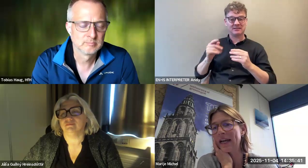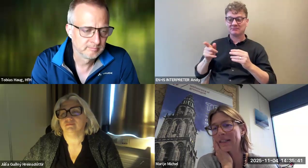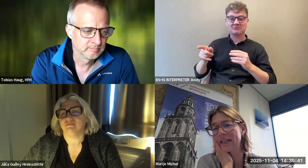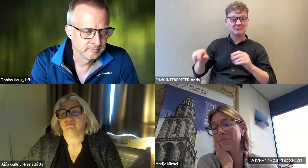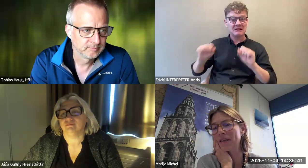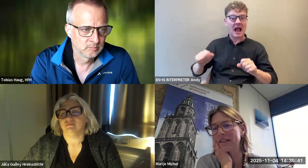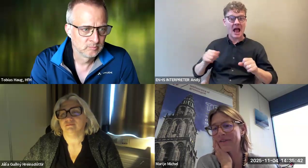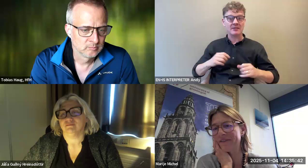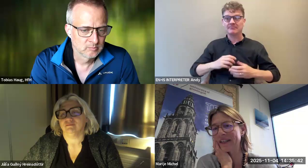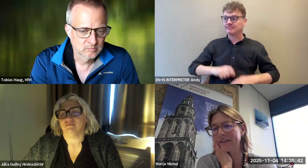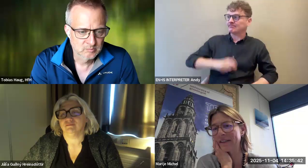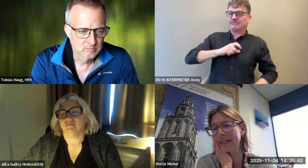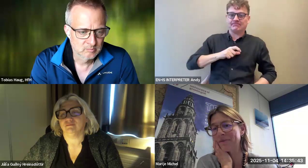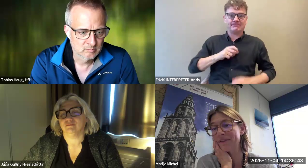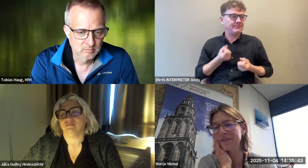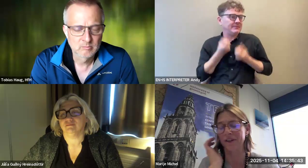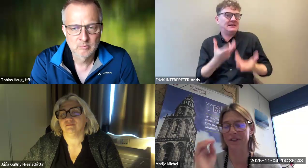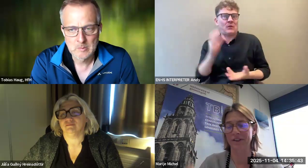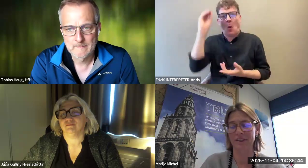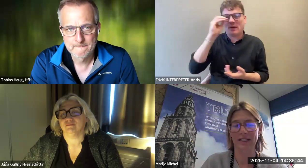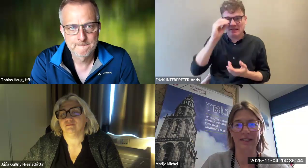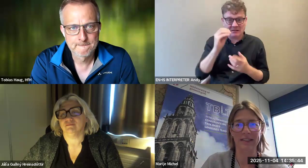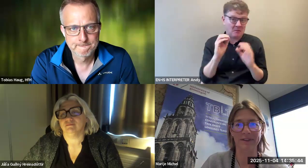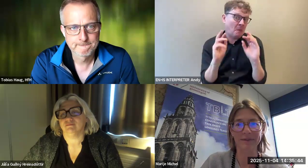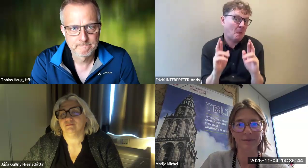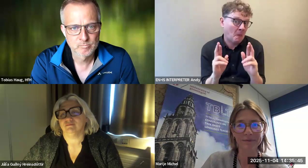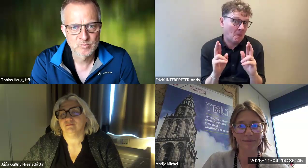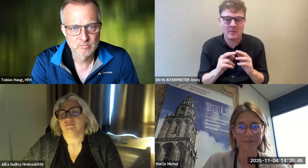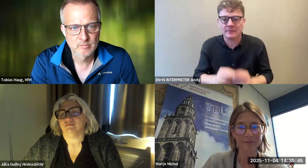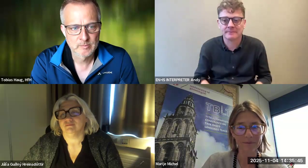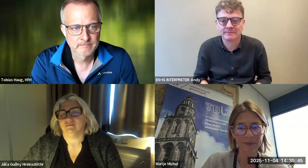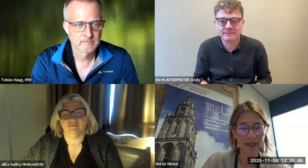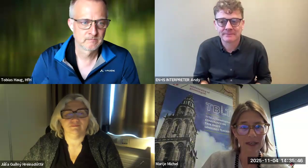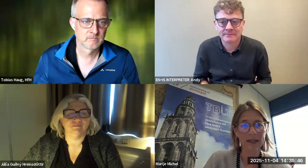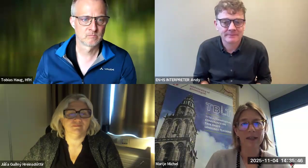writing actually has a positive effect on the type of instruction that is given.